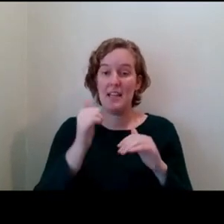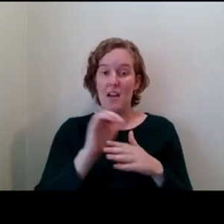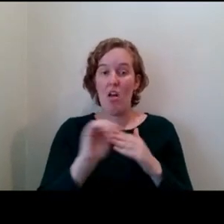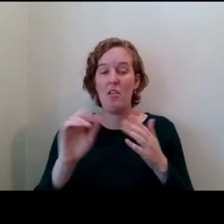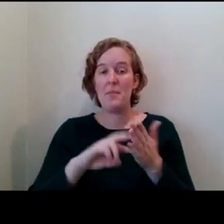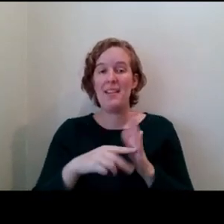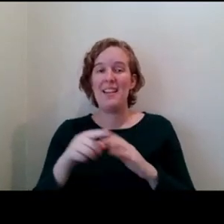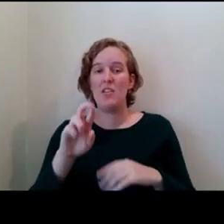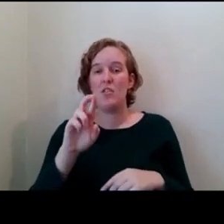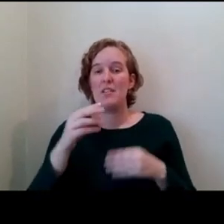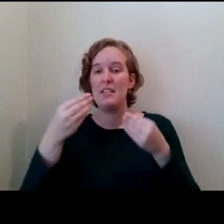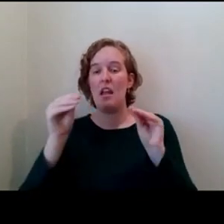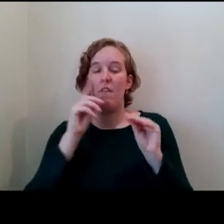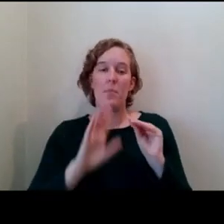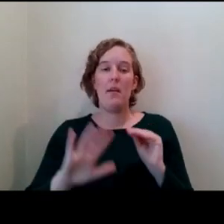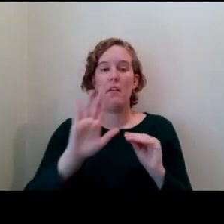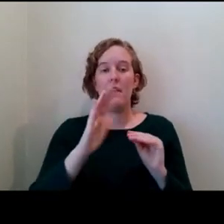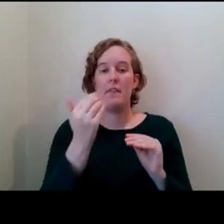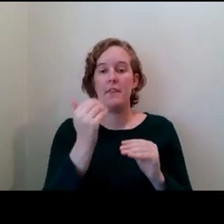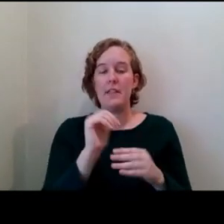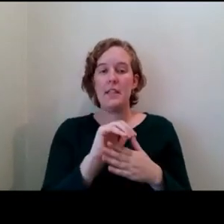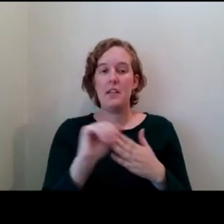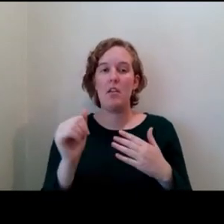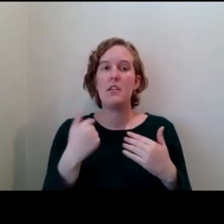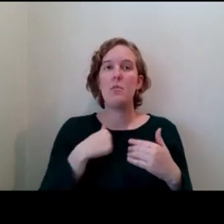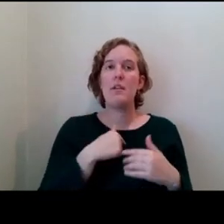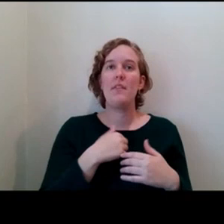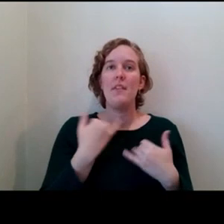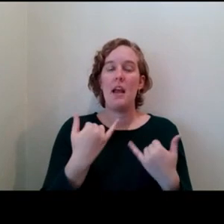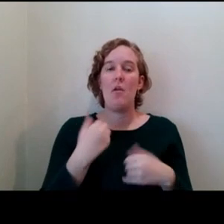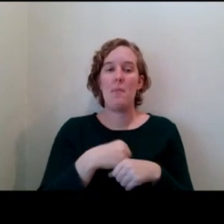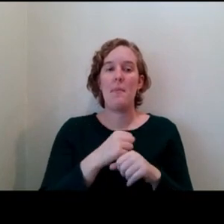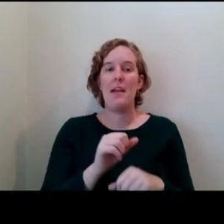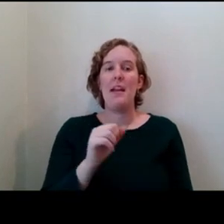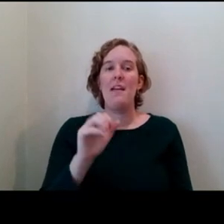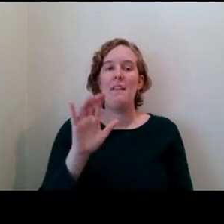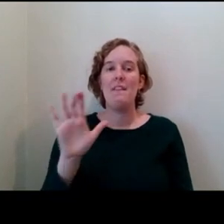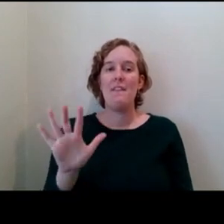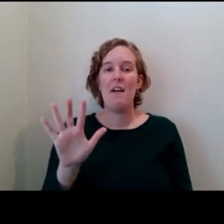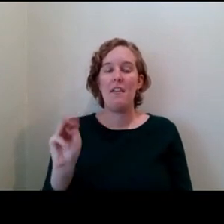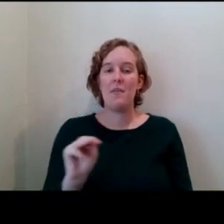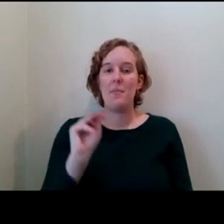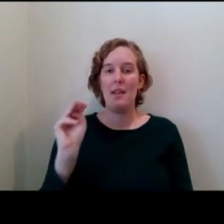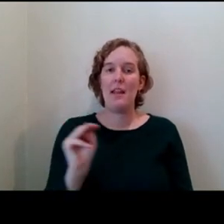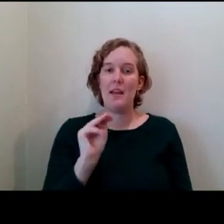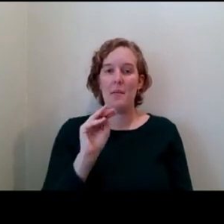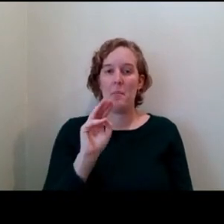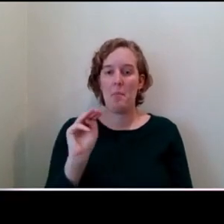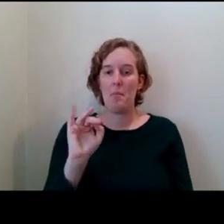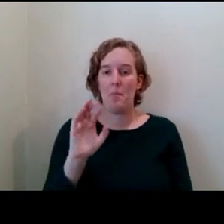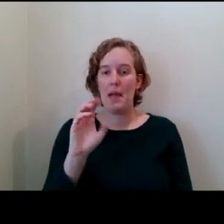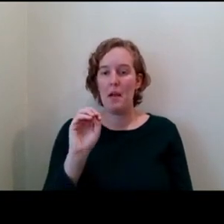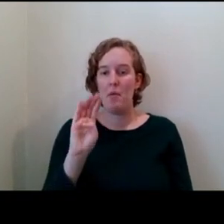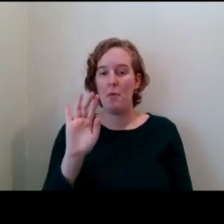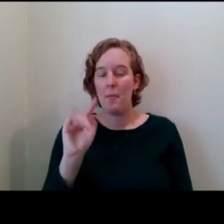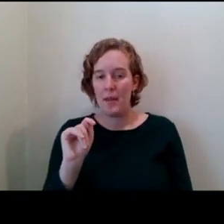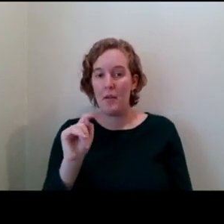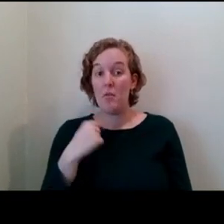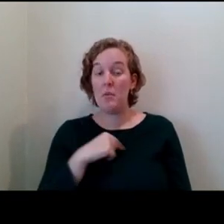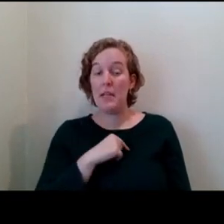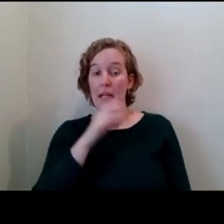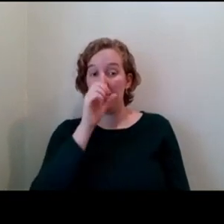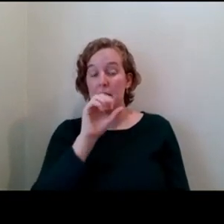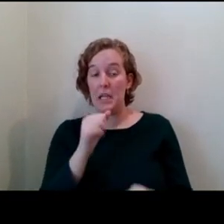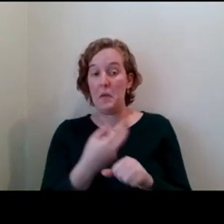$15. And we've now made 5 million microbits, which we estimate to have been used in a meaningful way